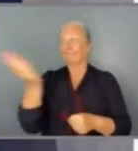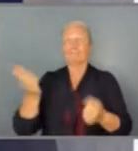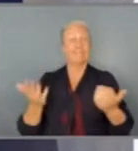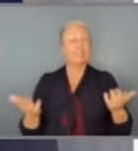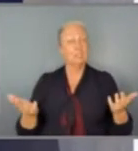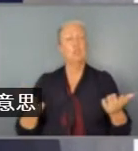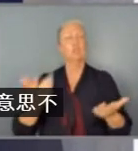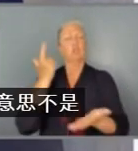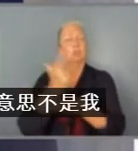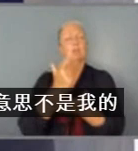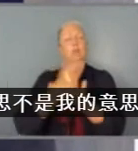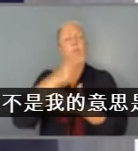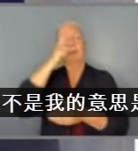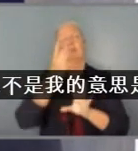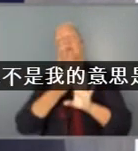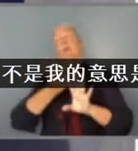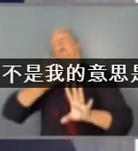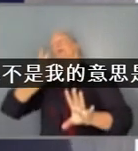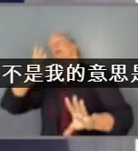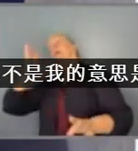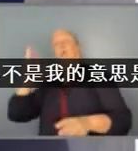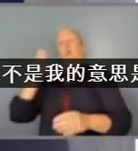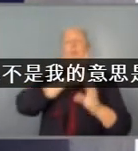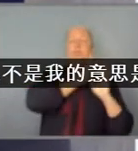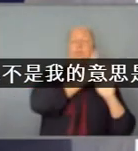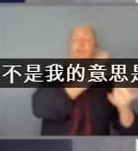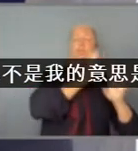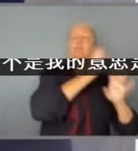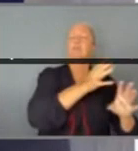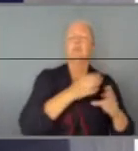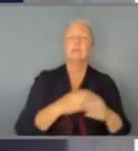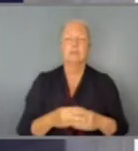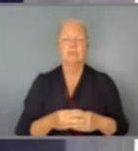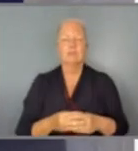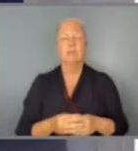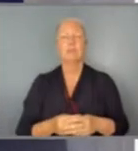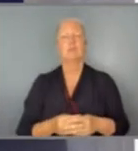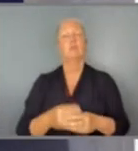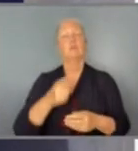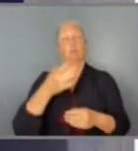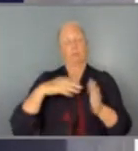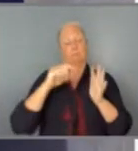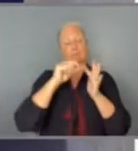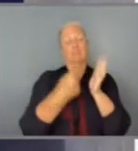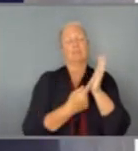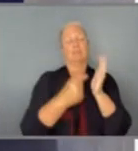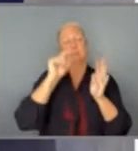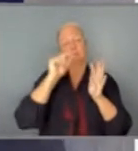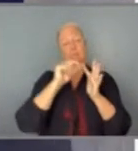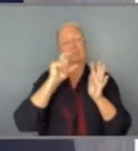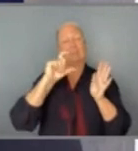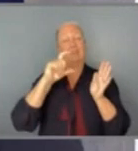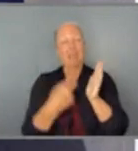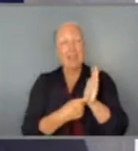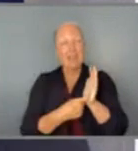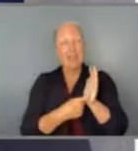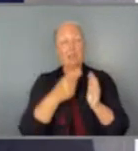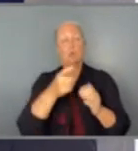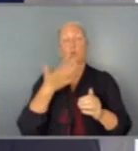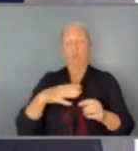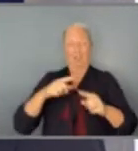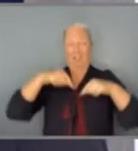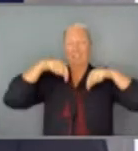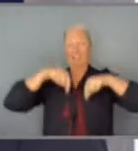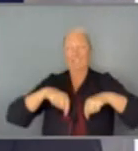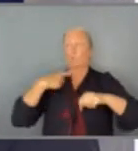expert panel. But there's the requirement for testing, for a PCR test to go from one state or another, is not a requirement of the Commonwealth